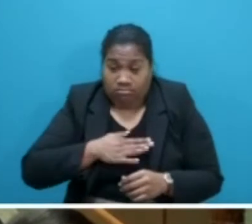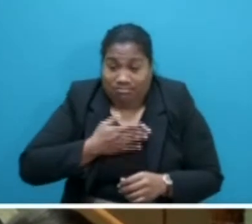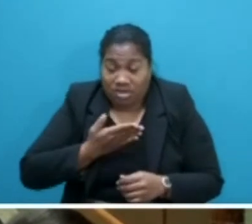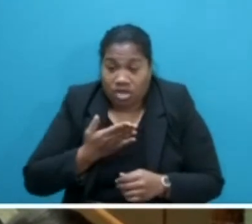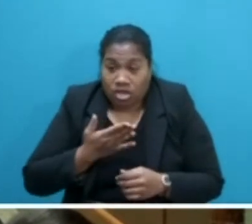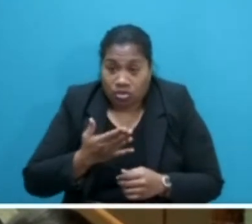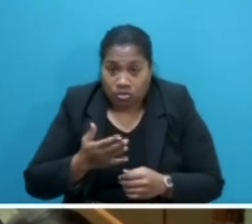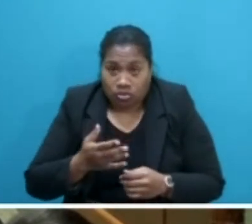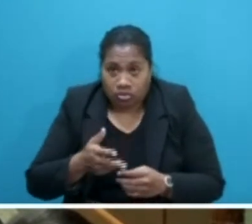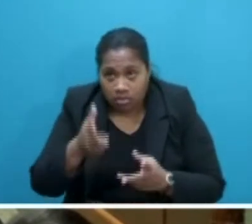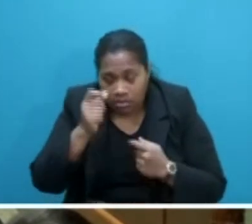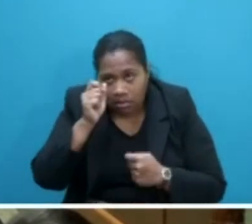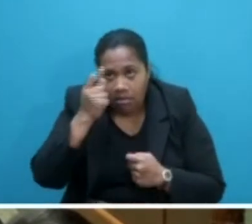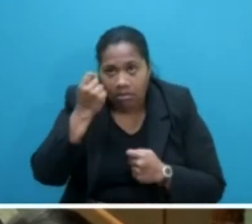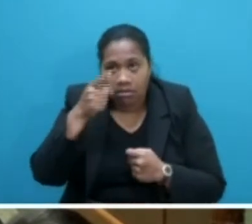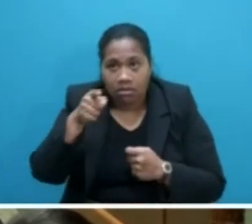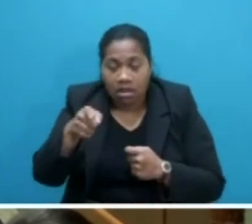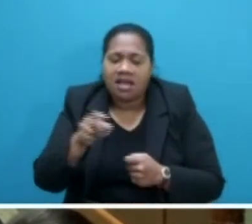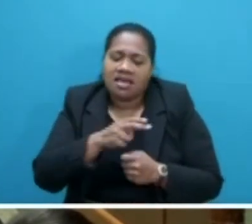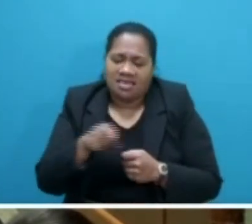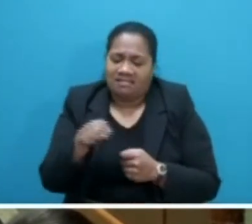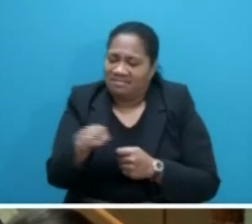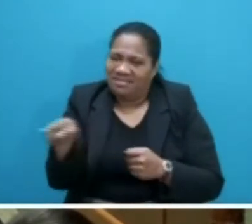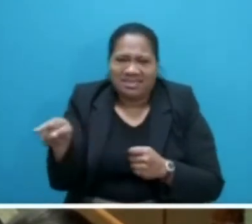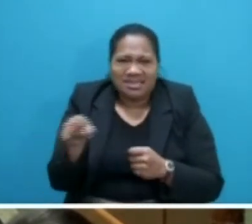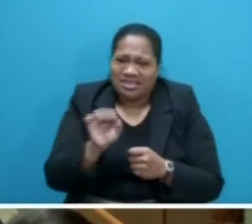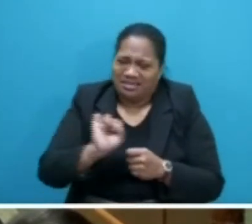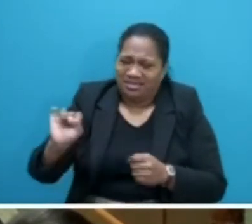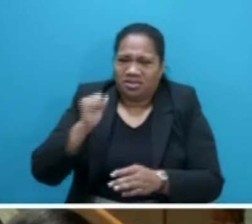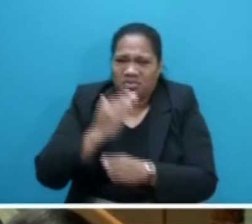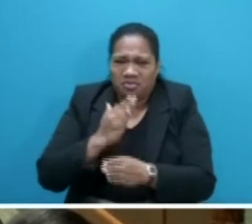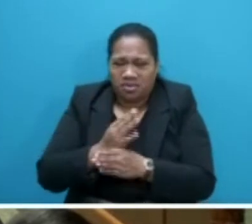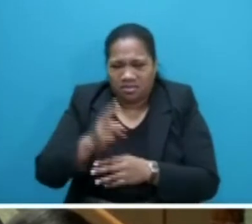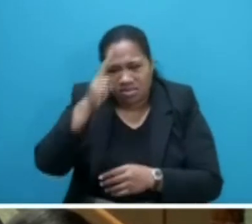seat they hold and the nation they intend to represent.